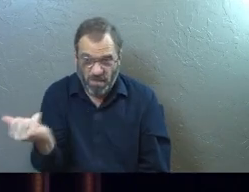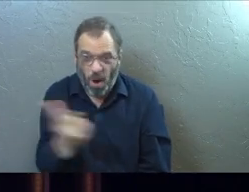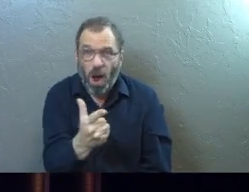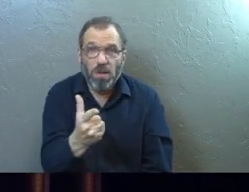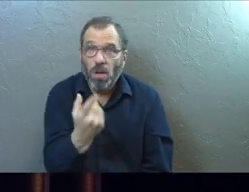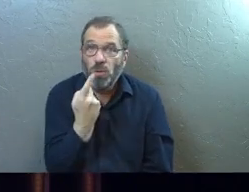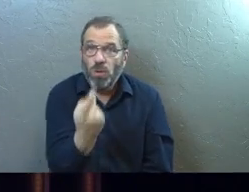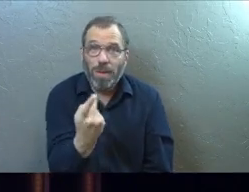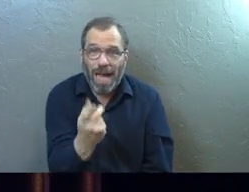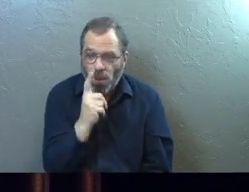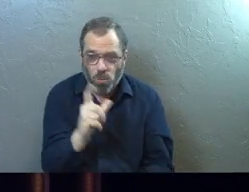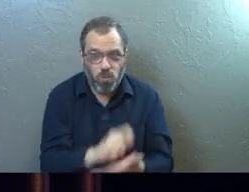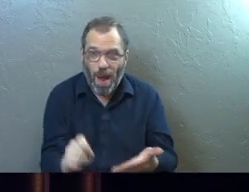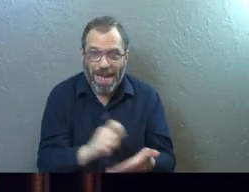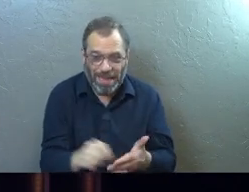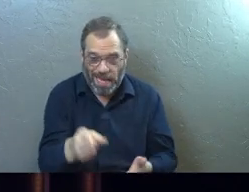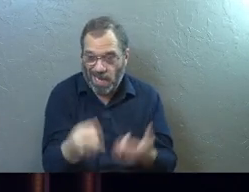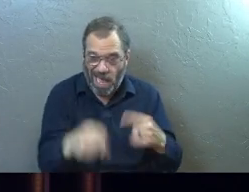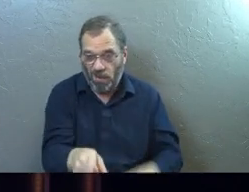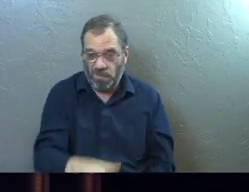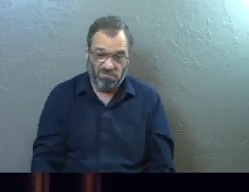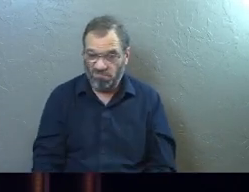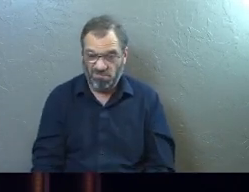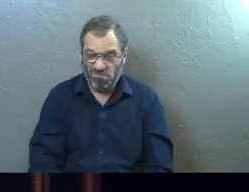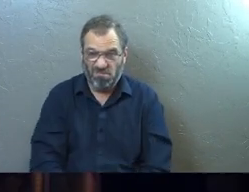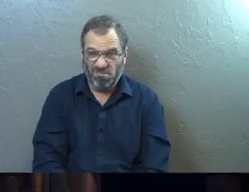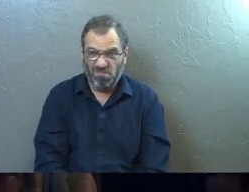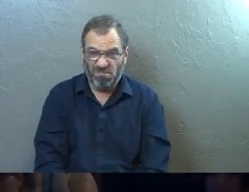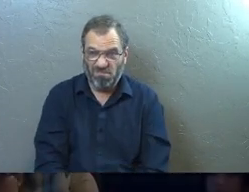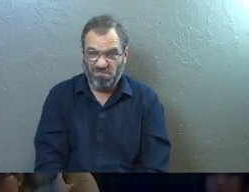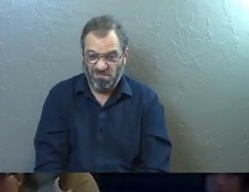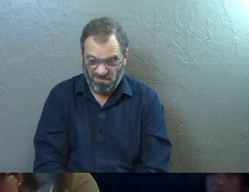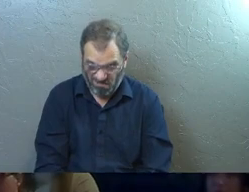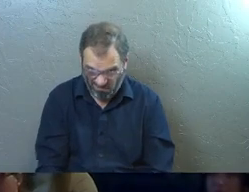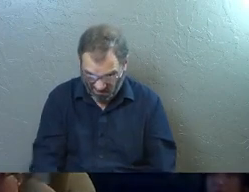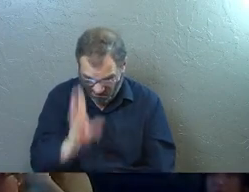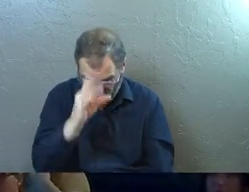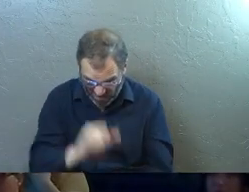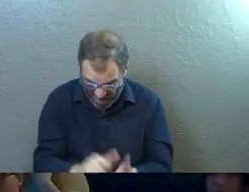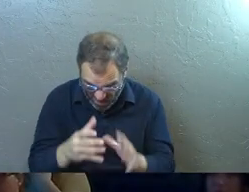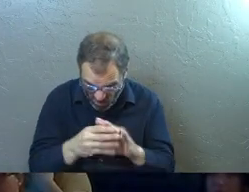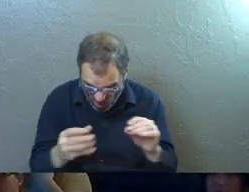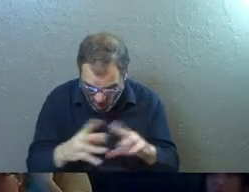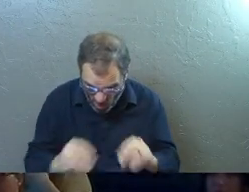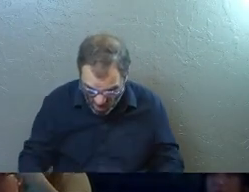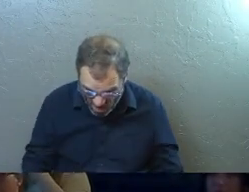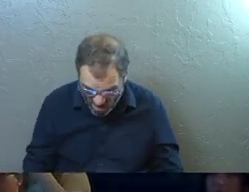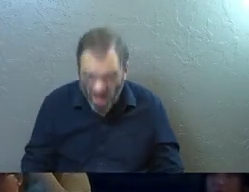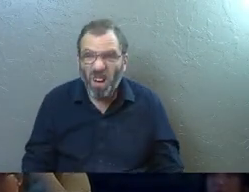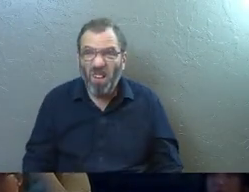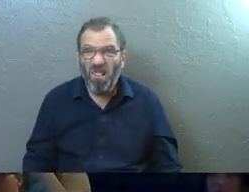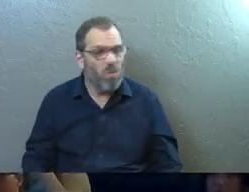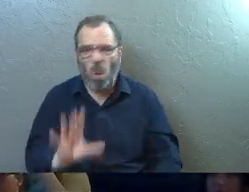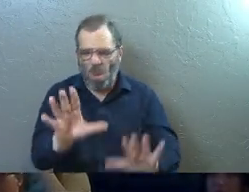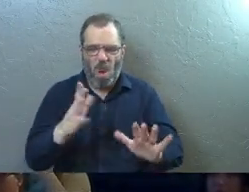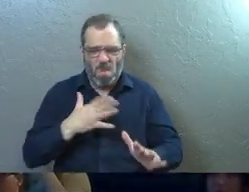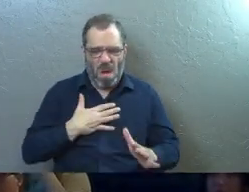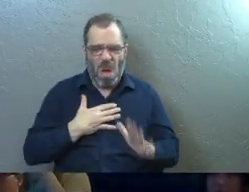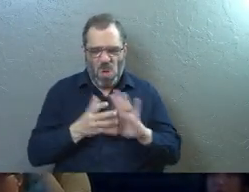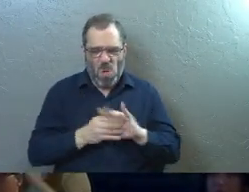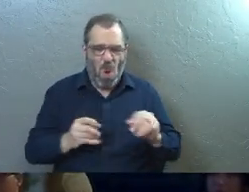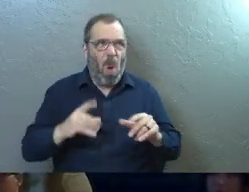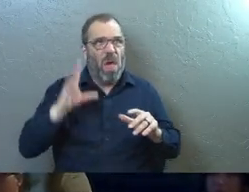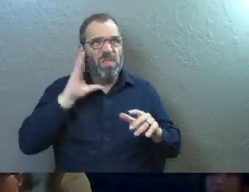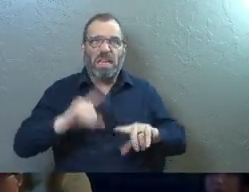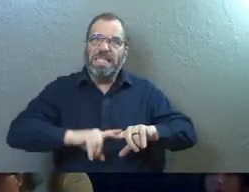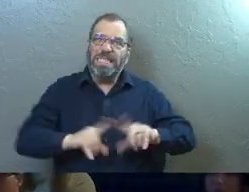us, that none of us would write it like it actually happened. None of us would come up with that. None of us would say, oh, this is how it's going to happen. We would think